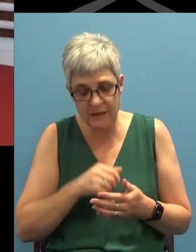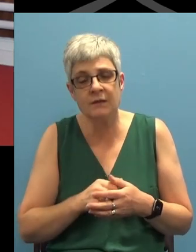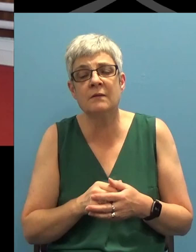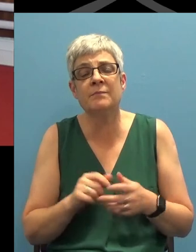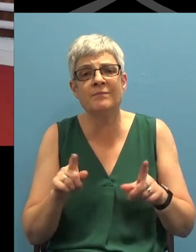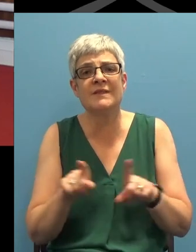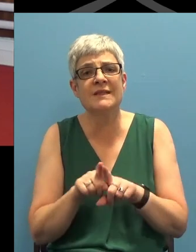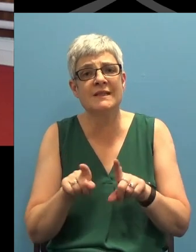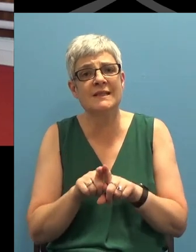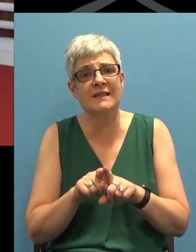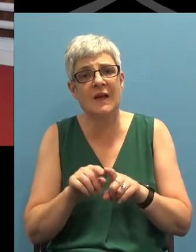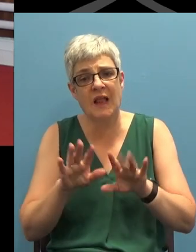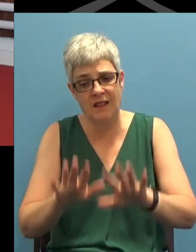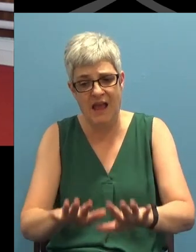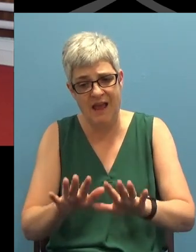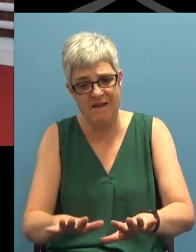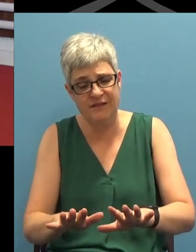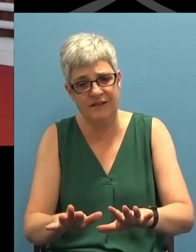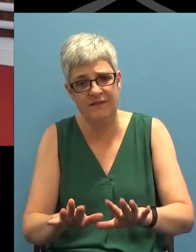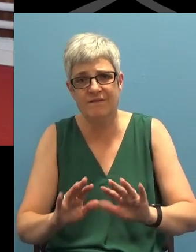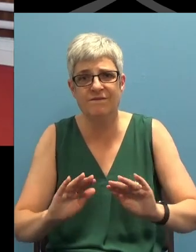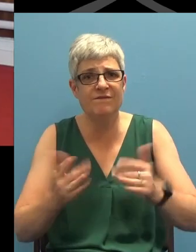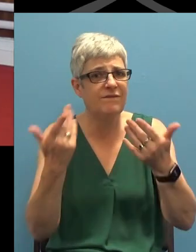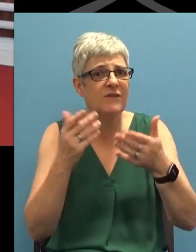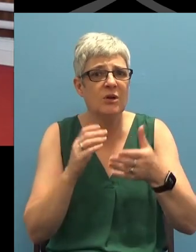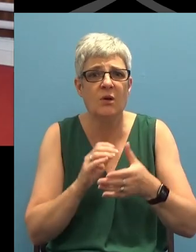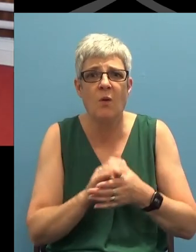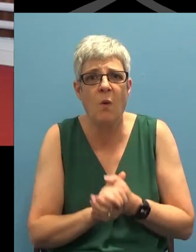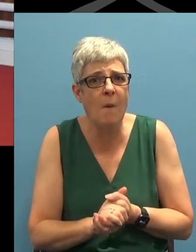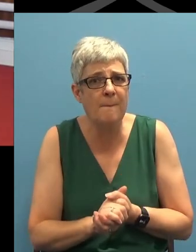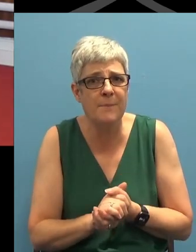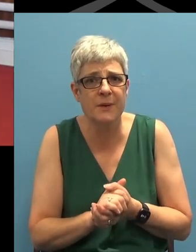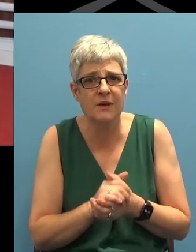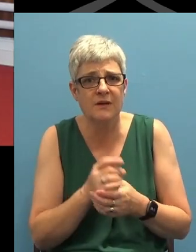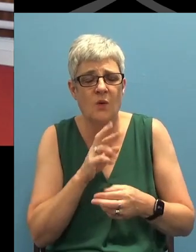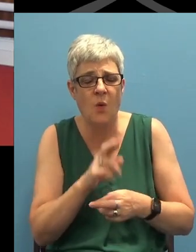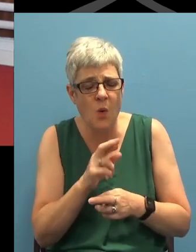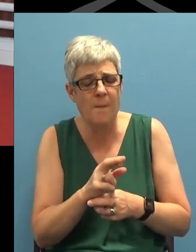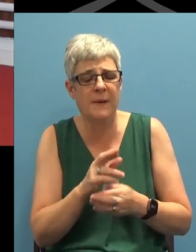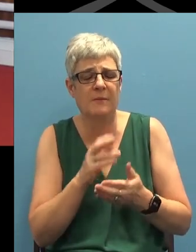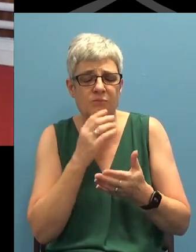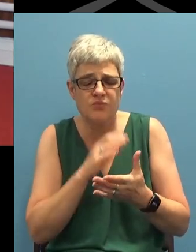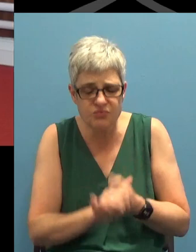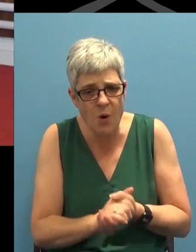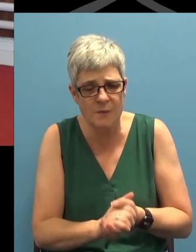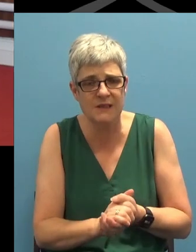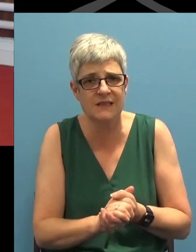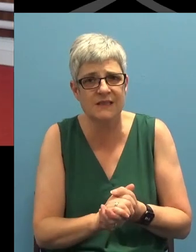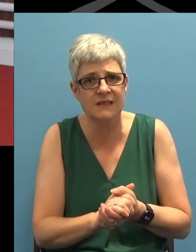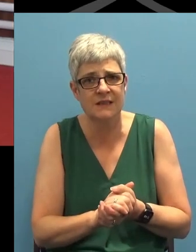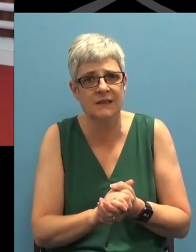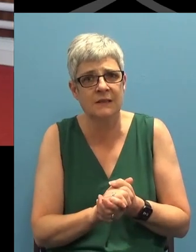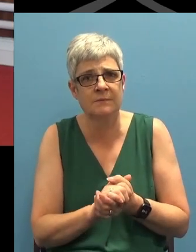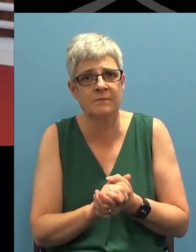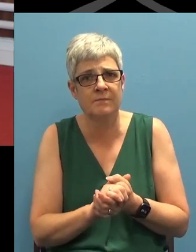And they were left without hope and what God's promises and God's provisions for them actually